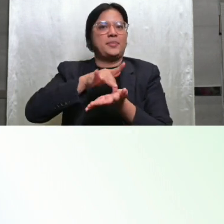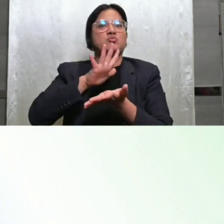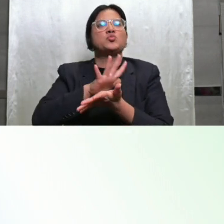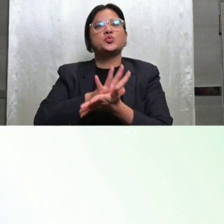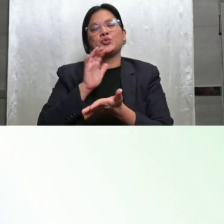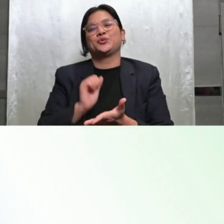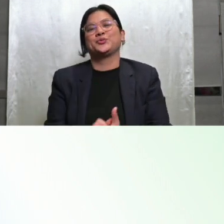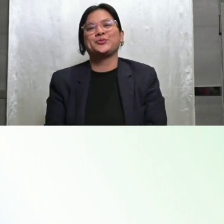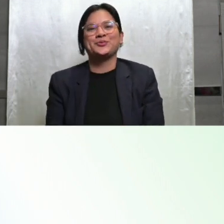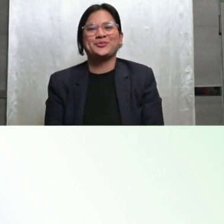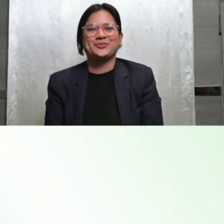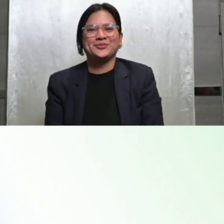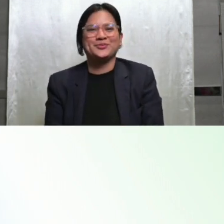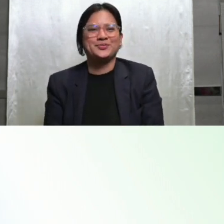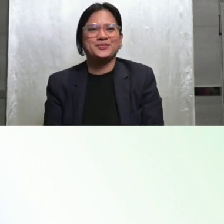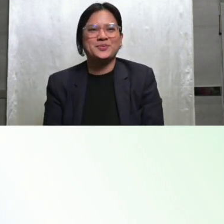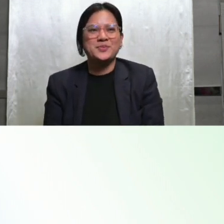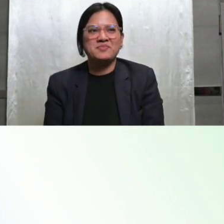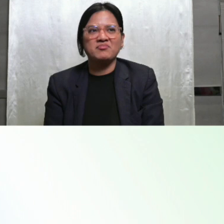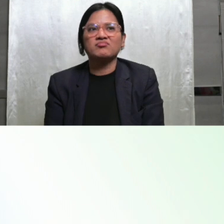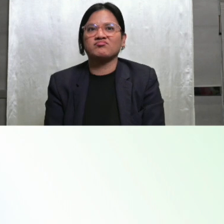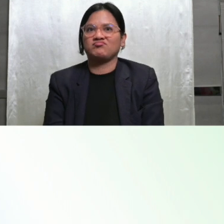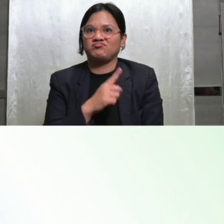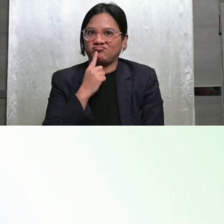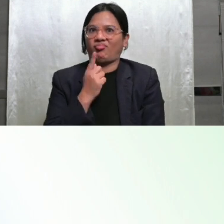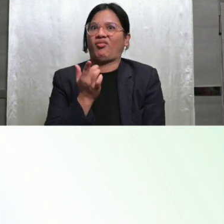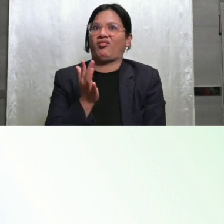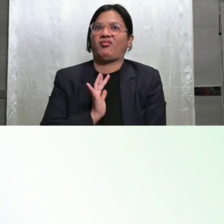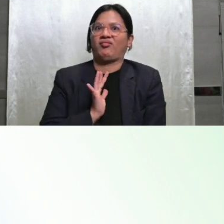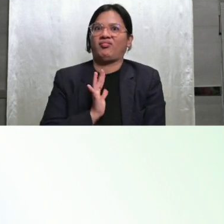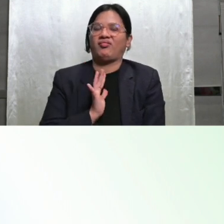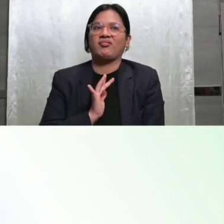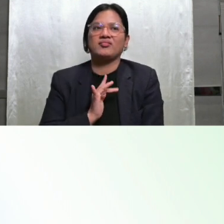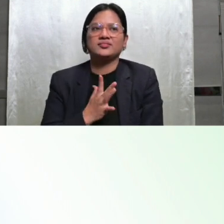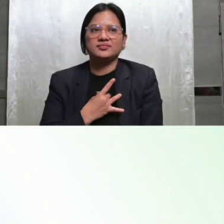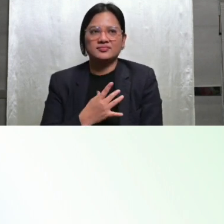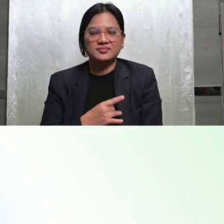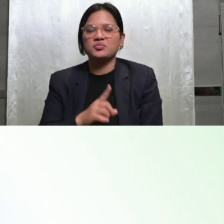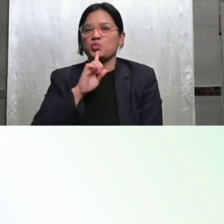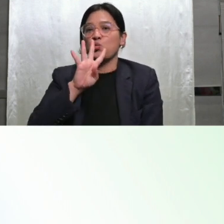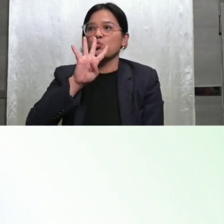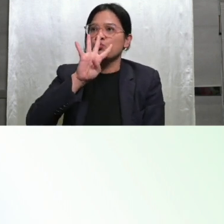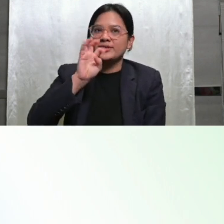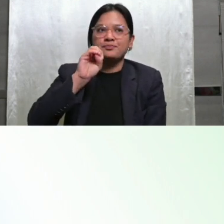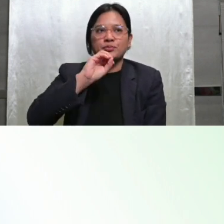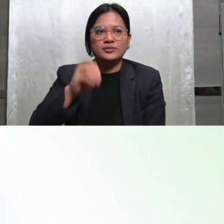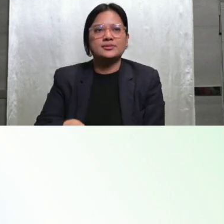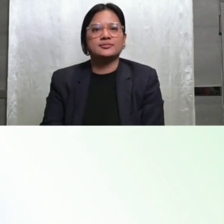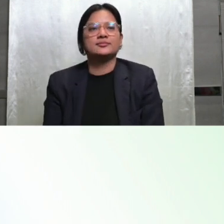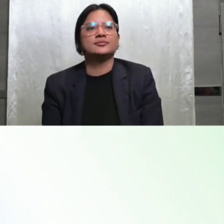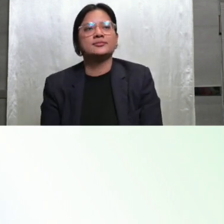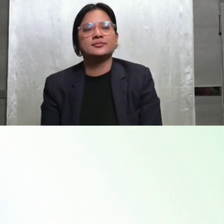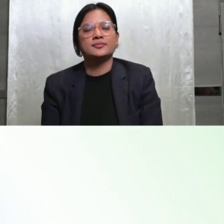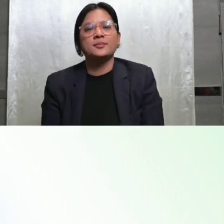technology and the setting is very hard. And in high school program, we received up to 60% result